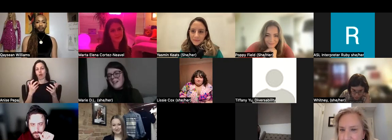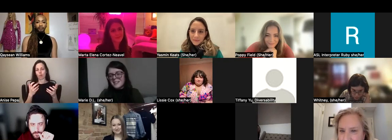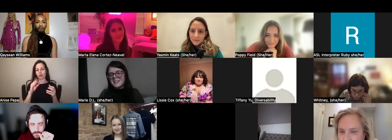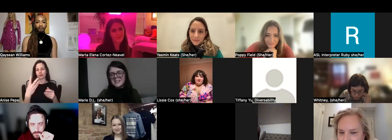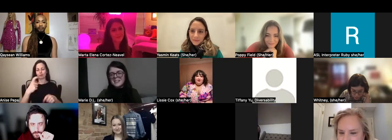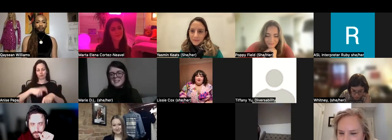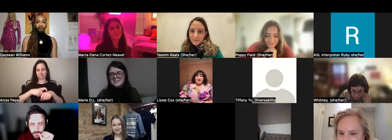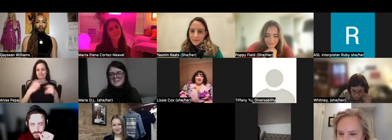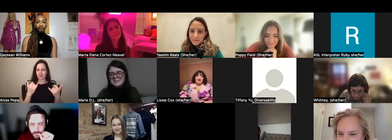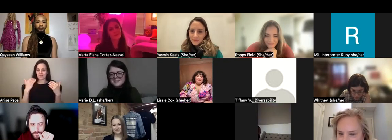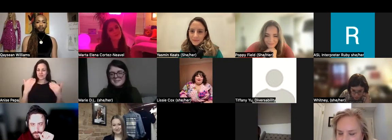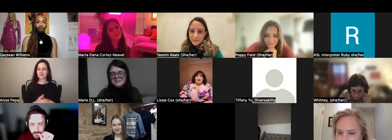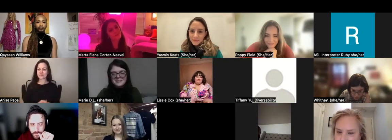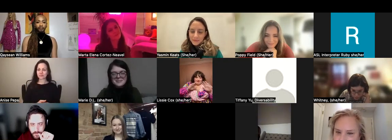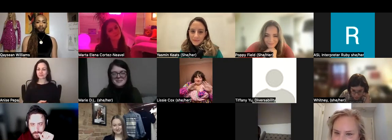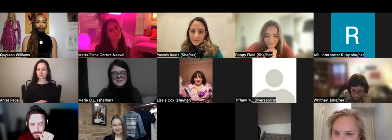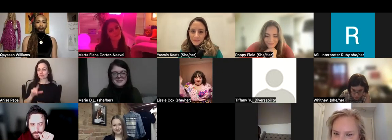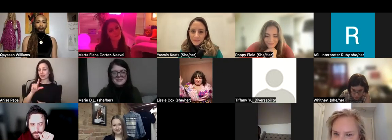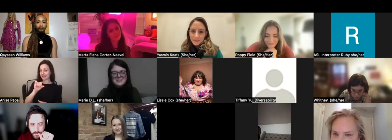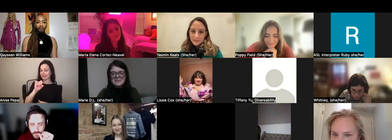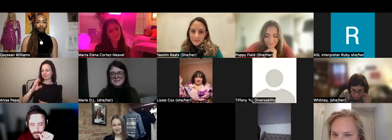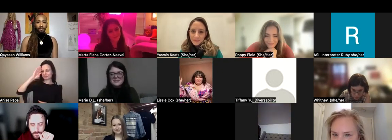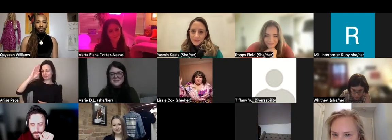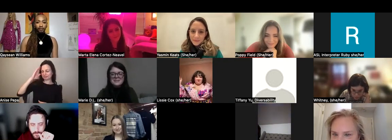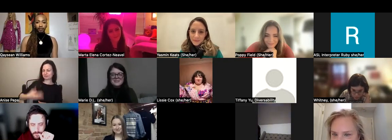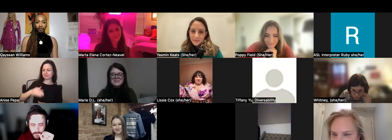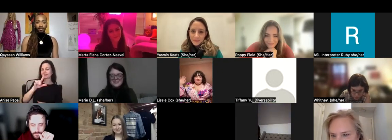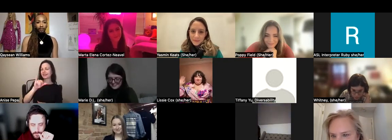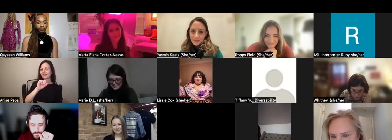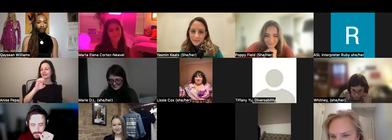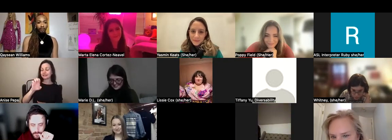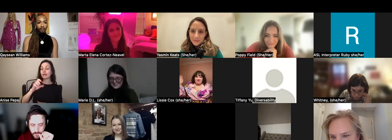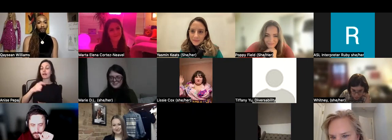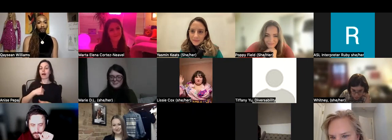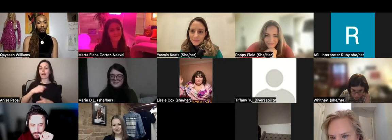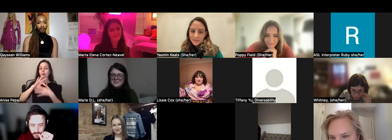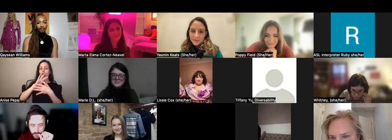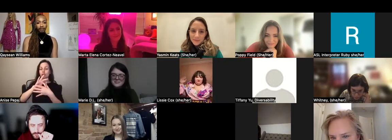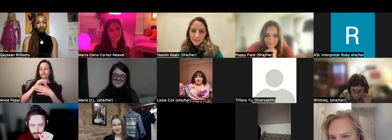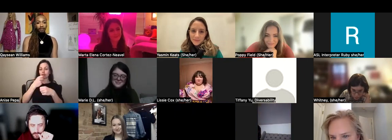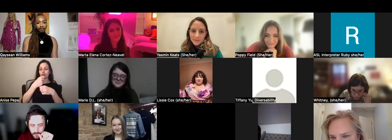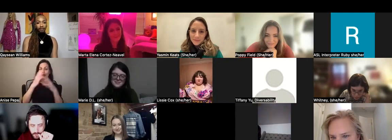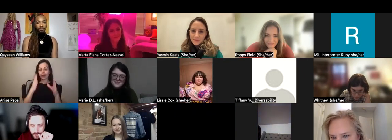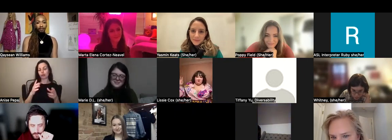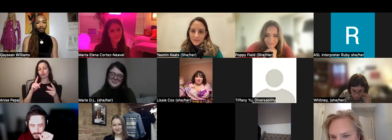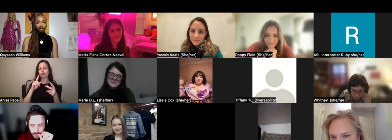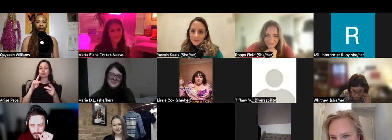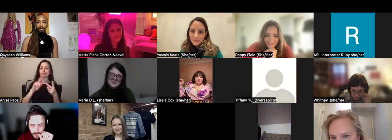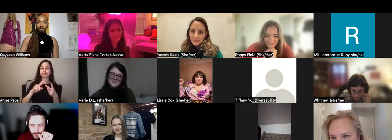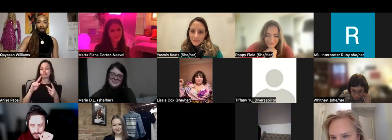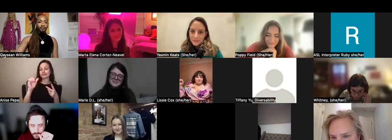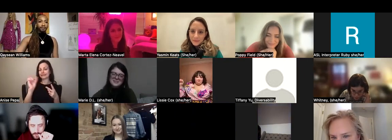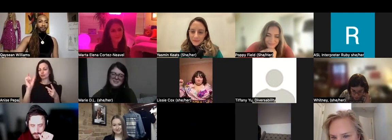now. Hi, I'm Lissie. I'm a content creator, Instagrammer.